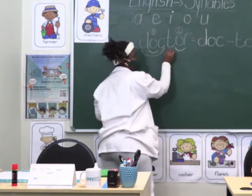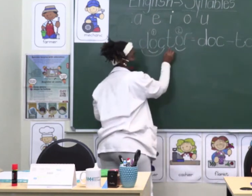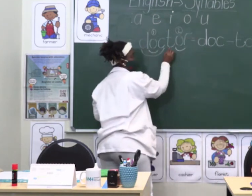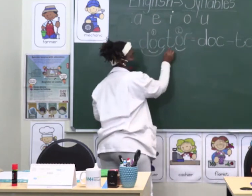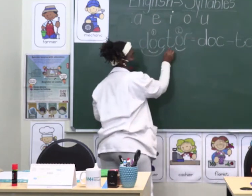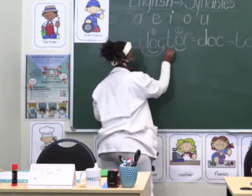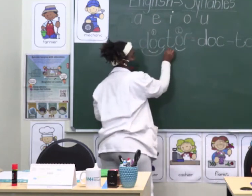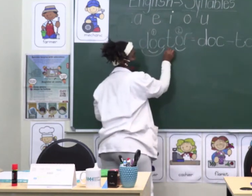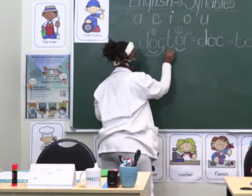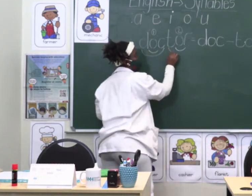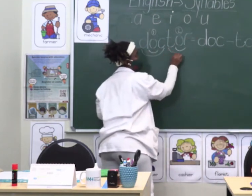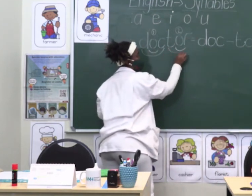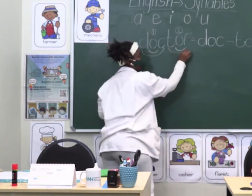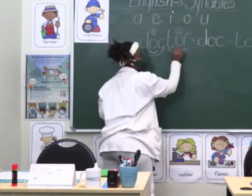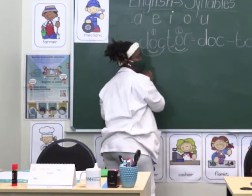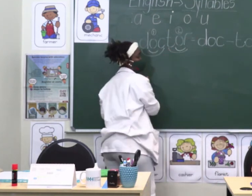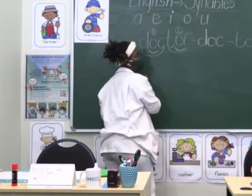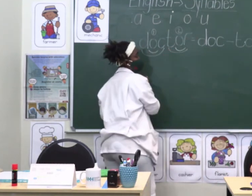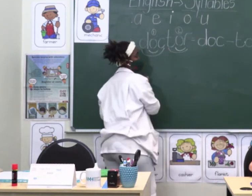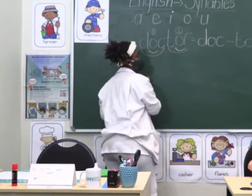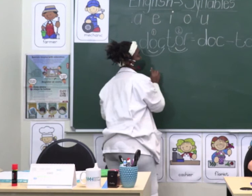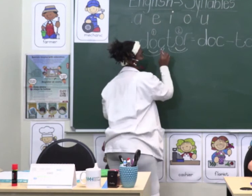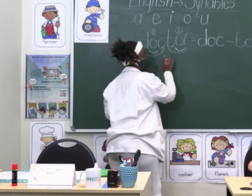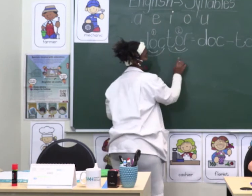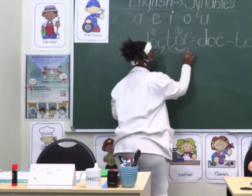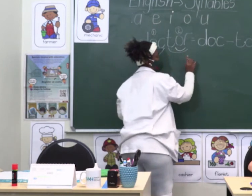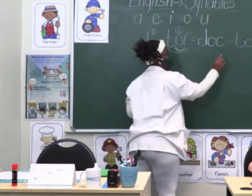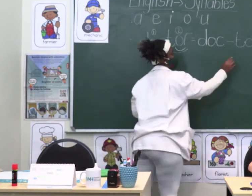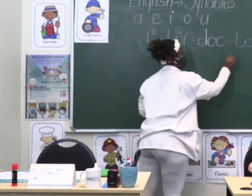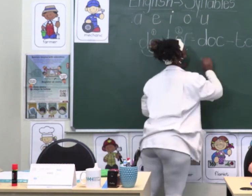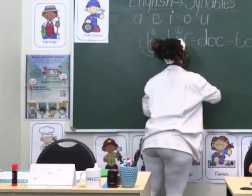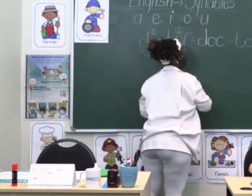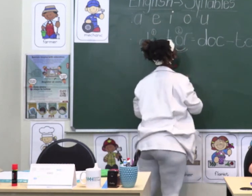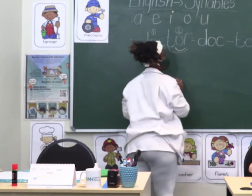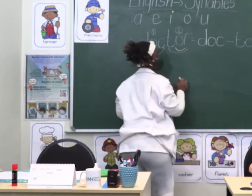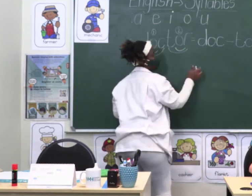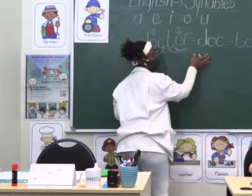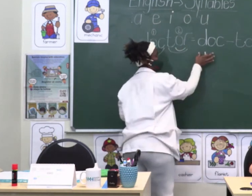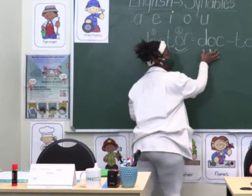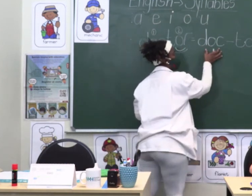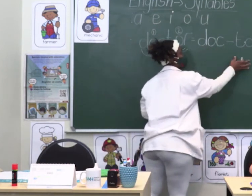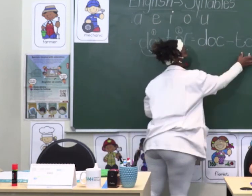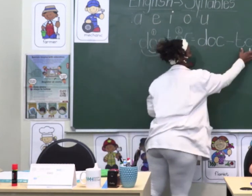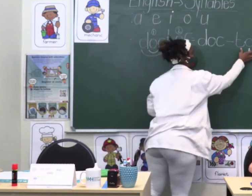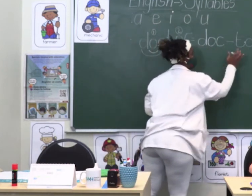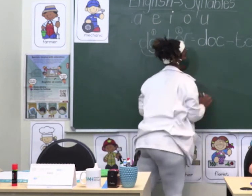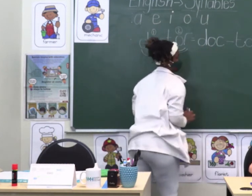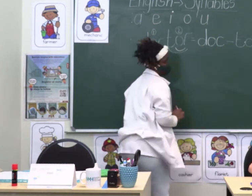The second consonant sound goes or runs away with the second vowel sound. So we have